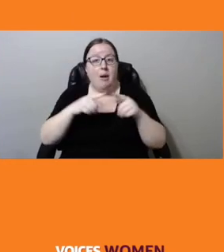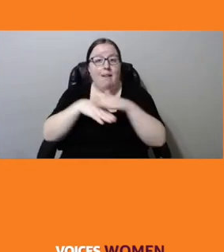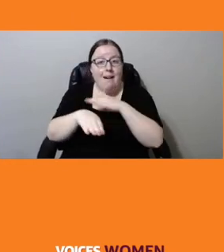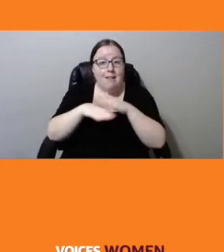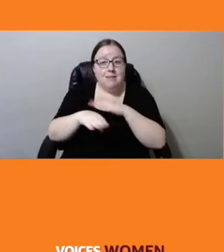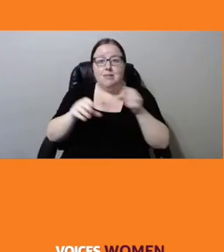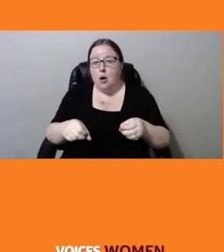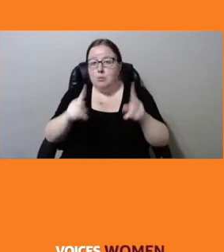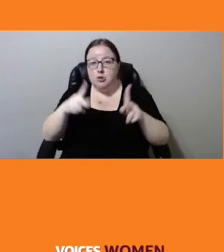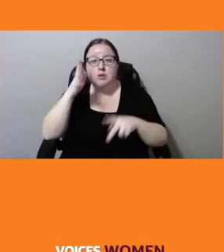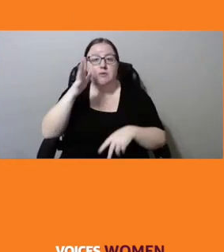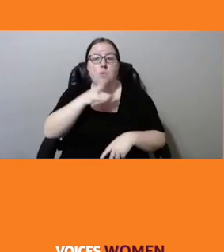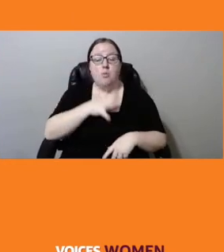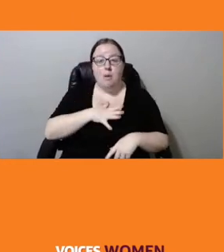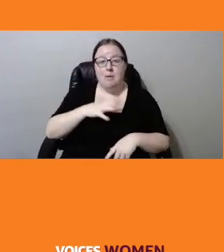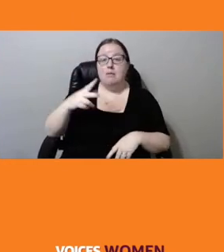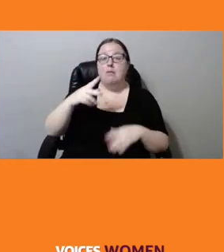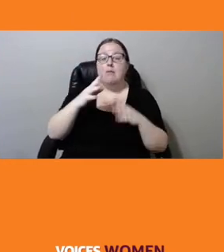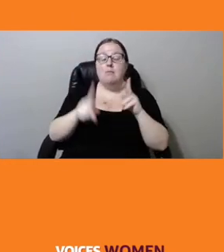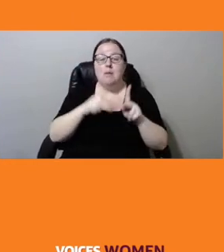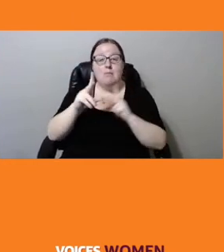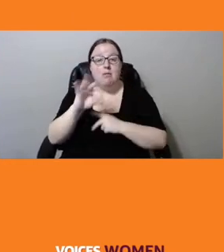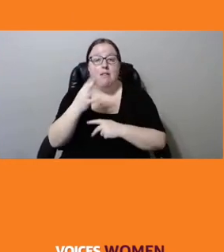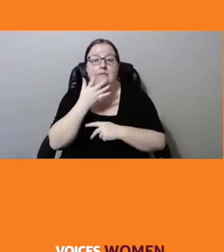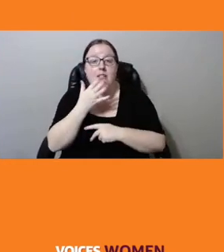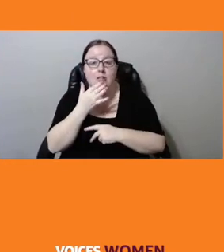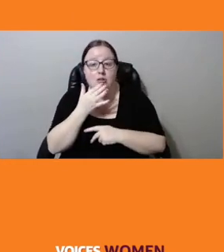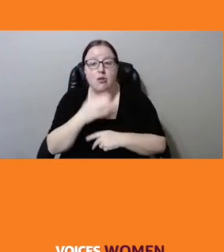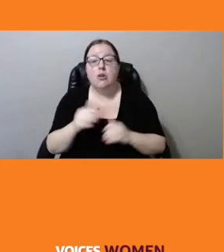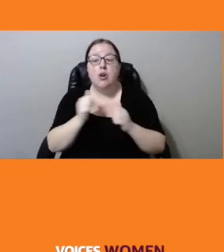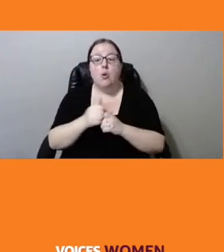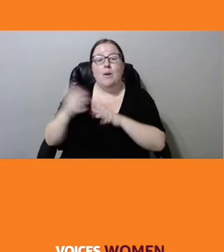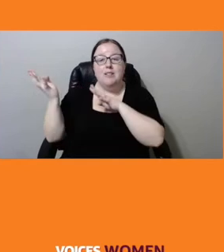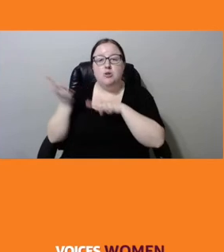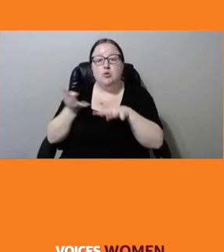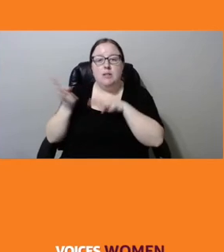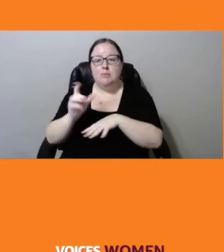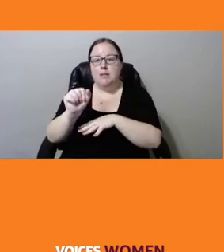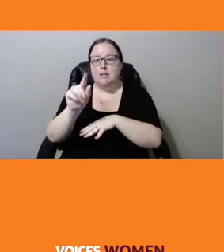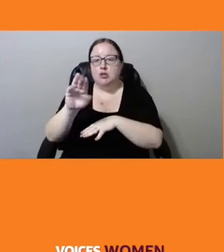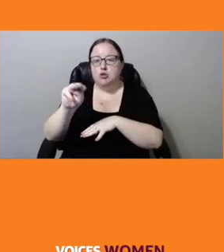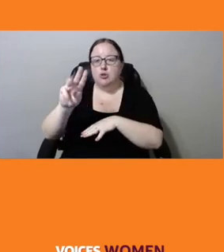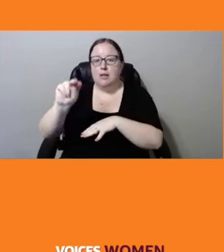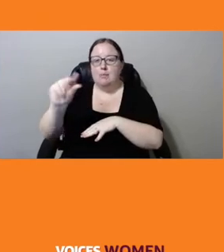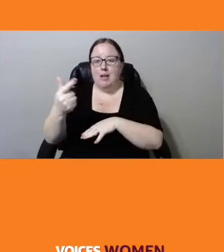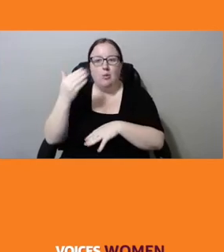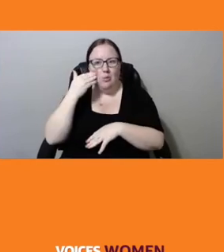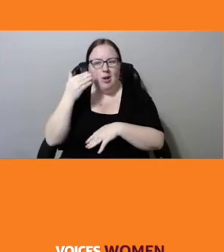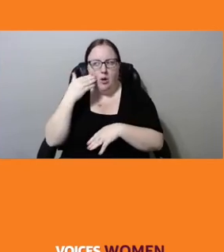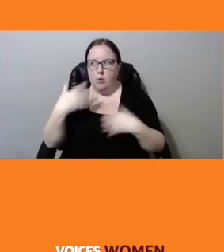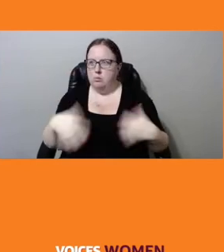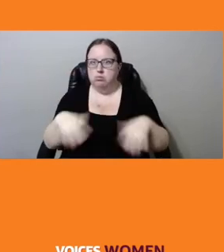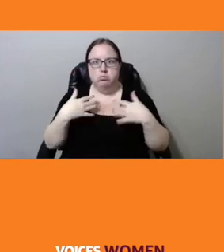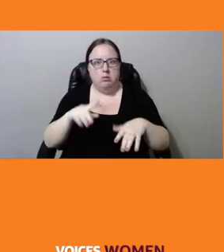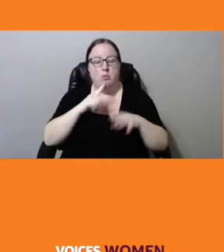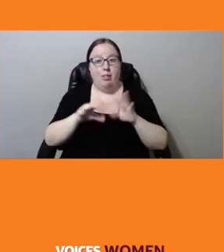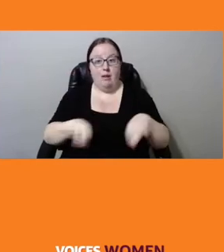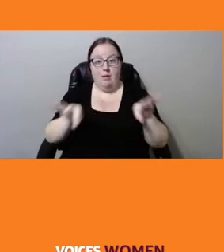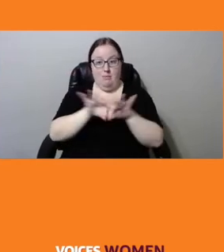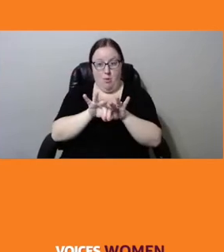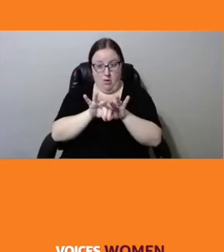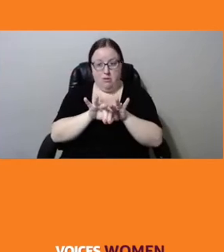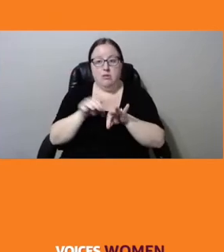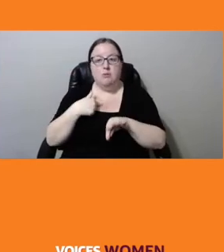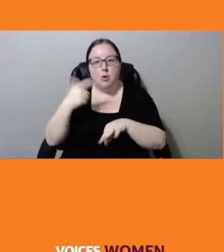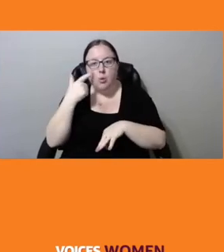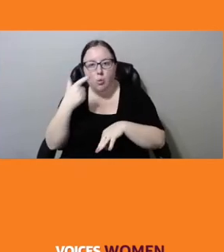and opportunity for women and people of color behind the camera is across streaming platforms, which, as we all know, have gained even greater importance as